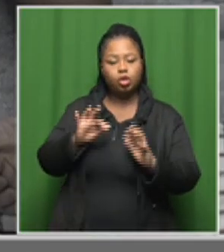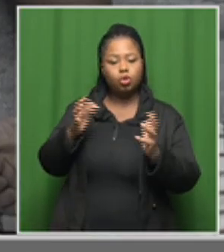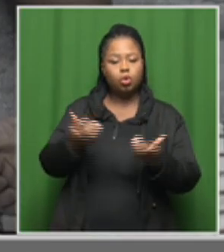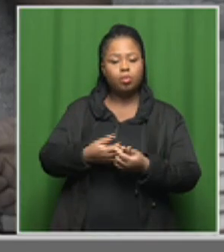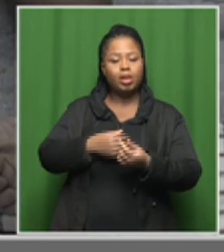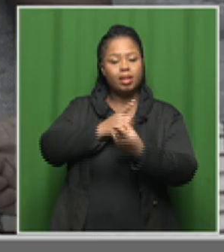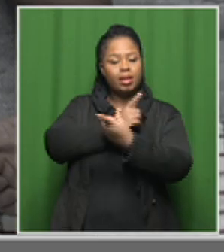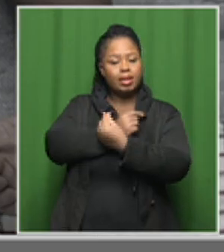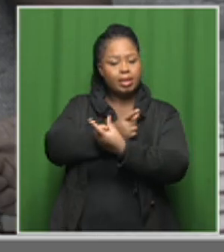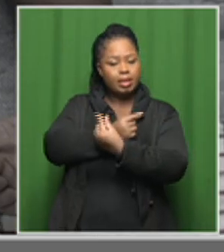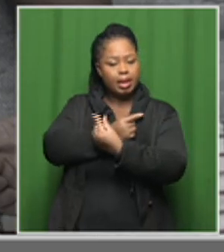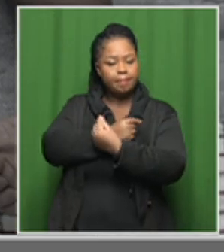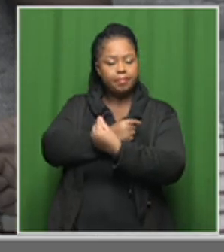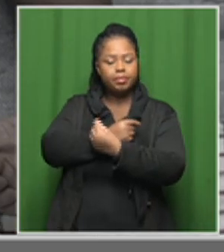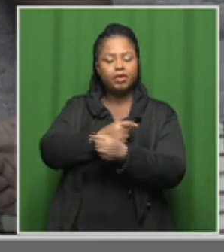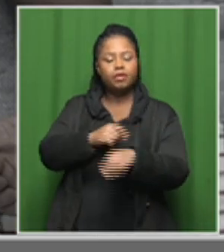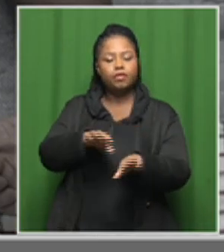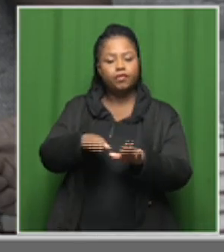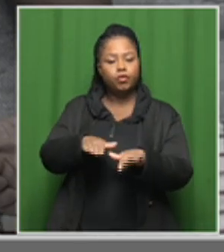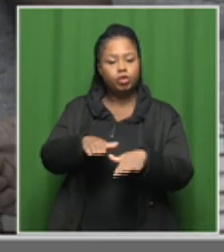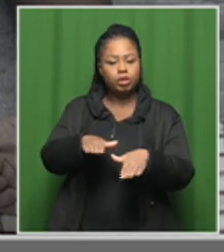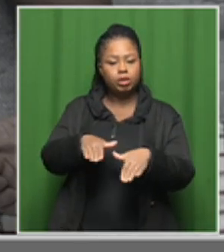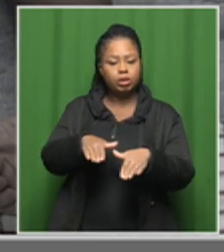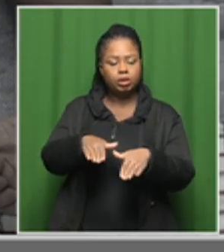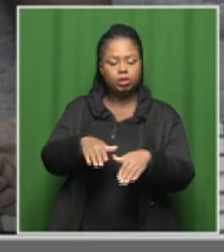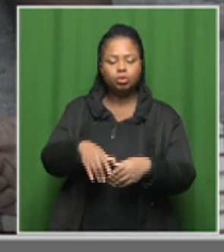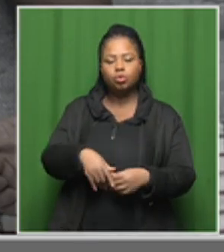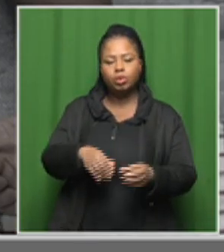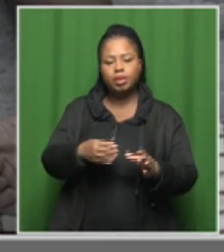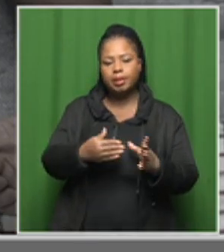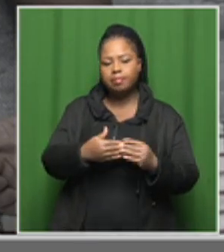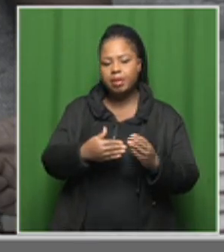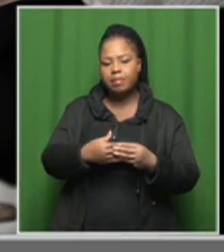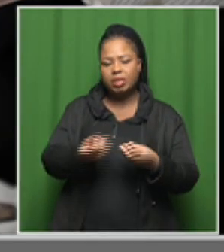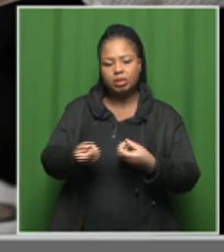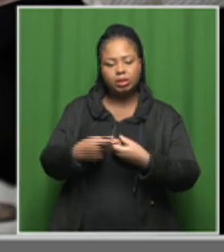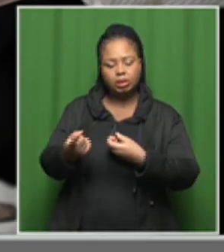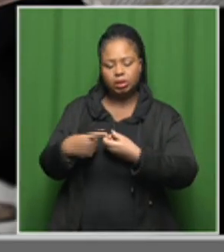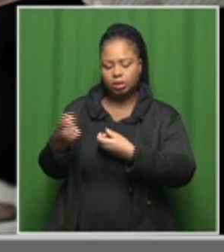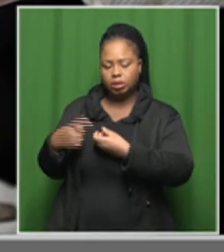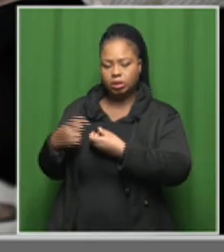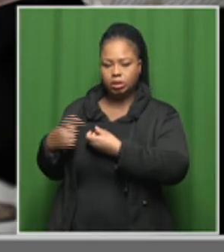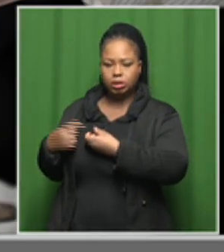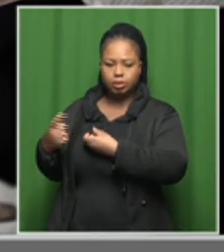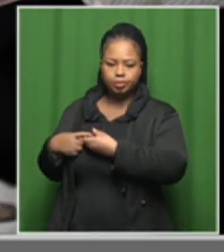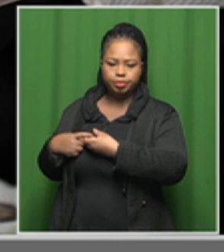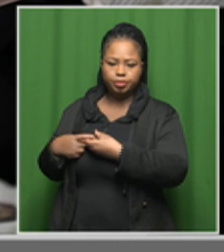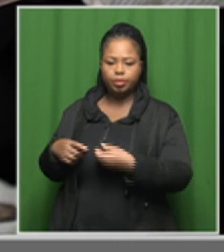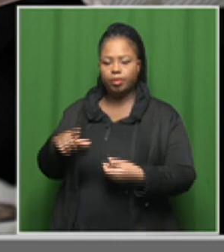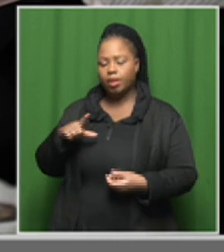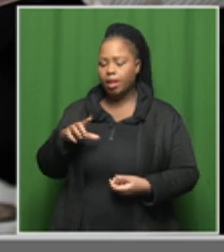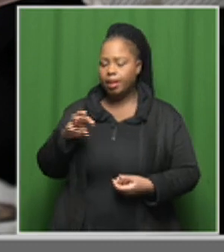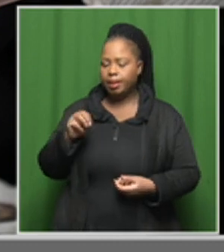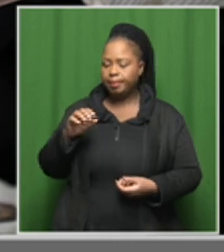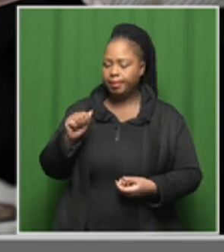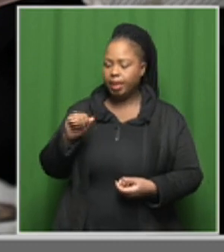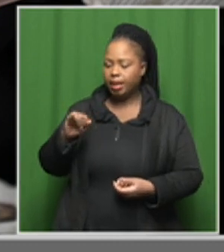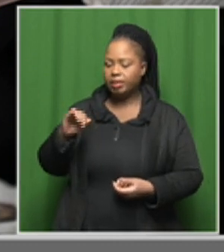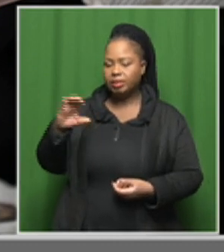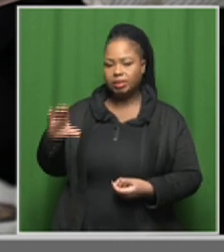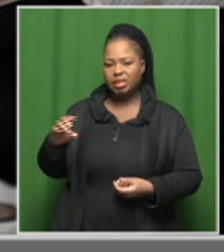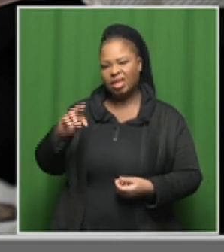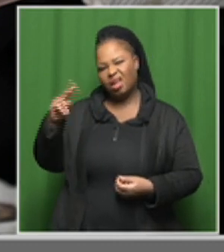got many members from all around countries in the LMIC and middle